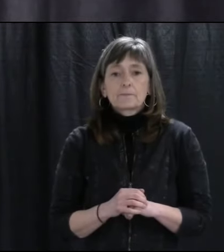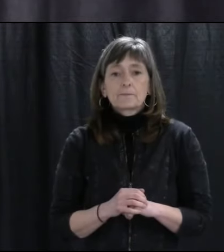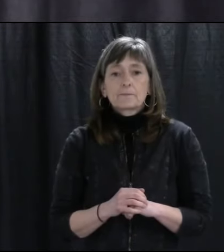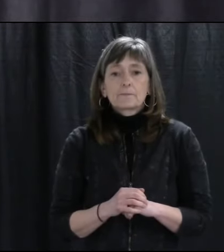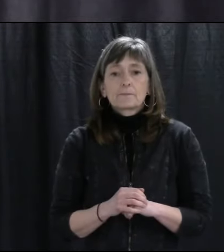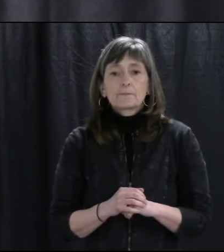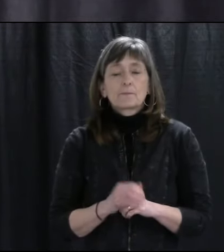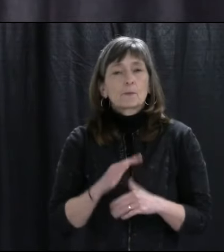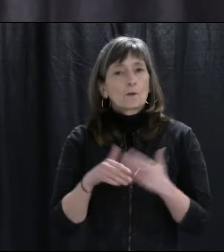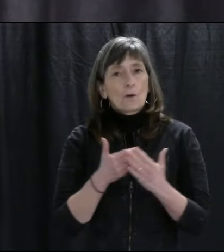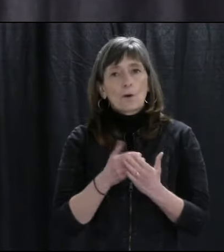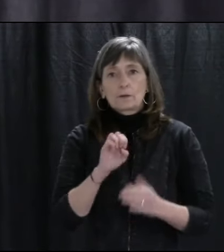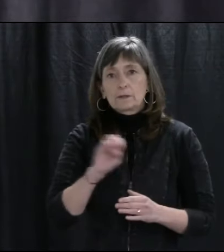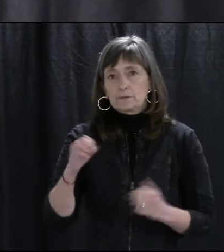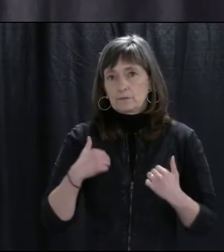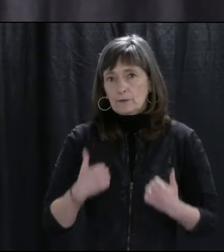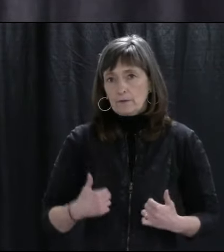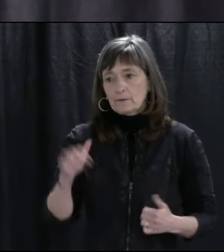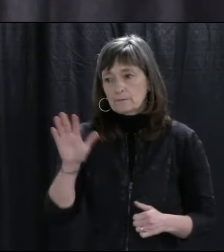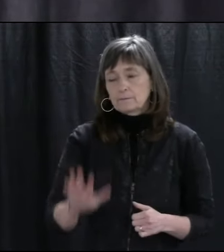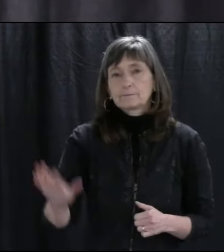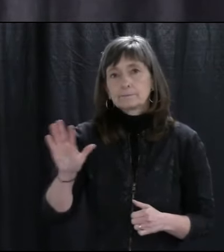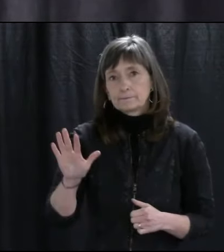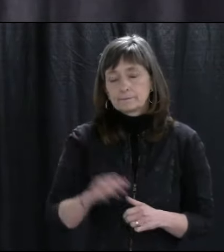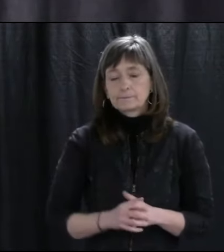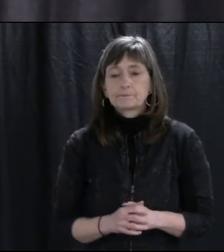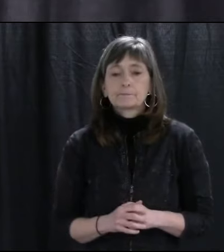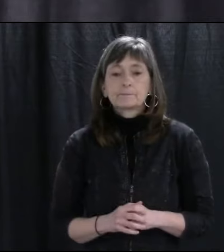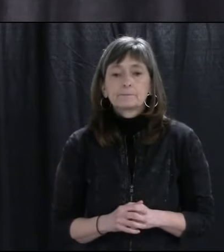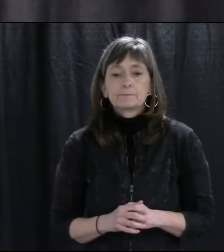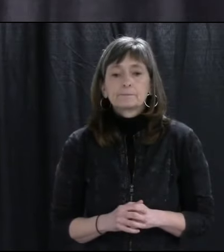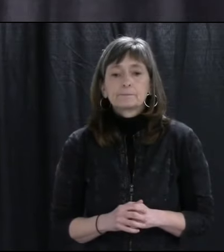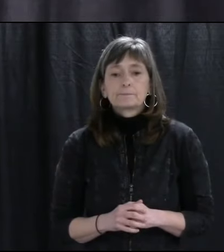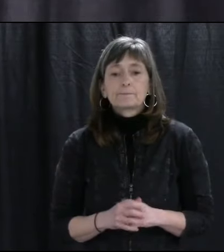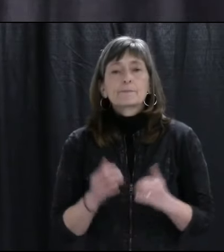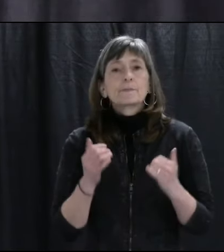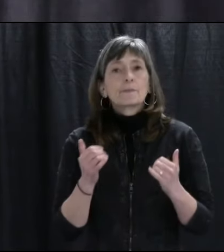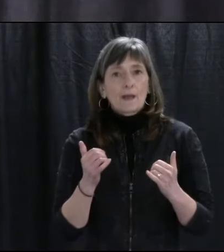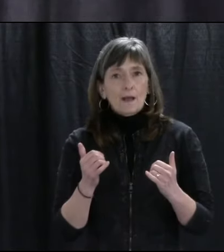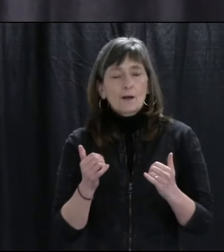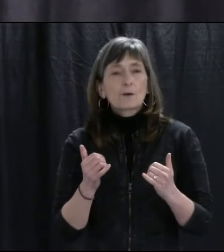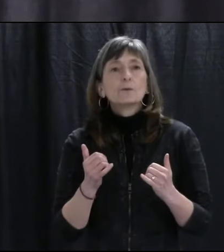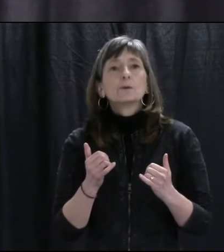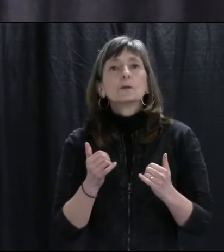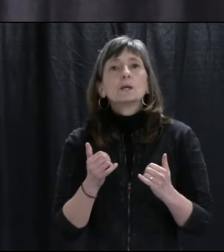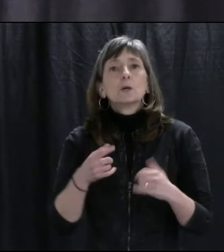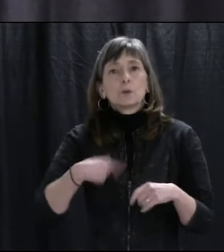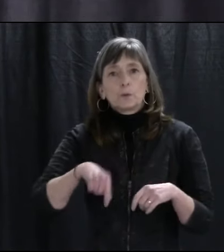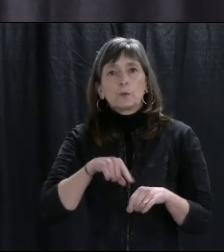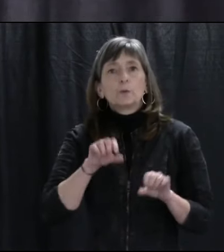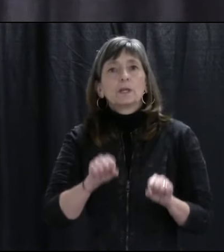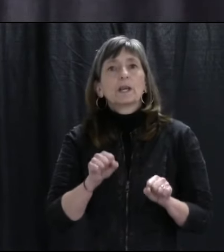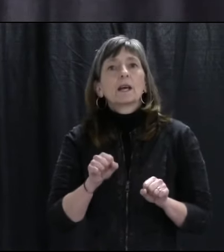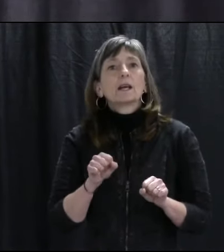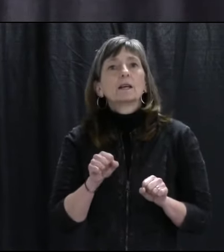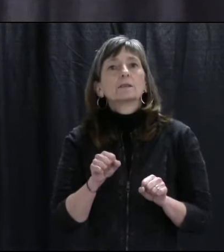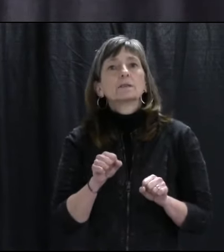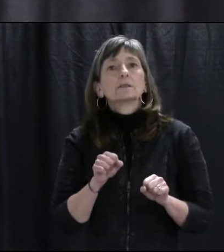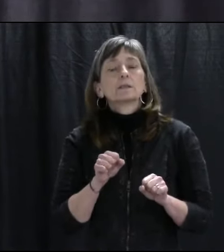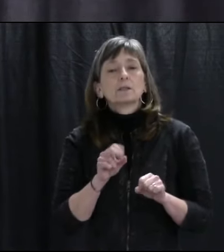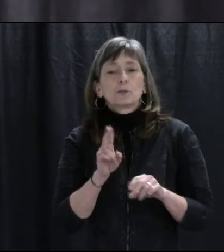all in the Eastern Health region. We are now able to confirm positive cases at our provincial public health